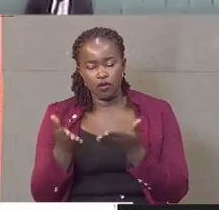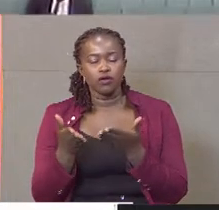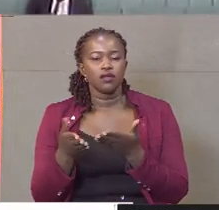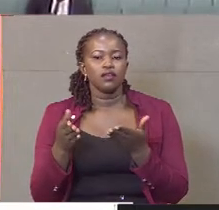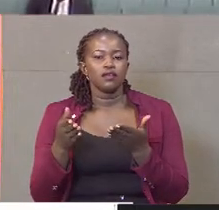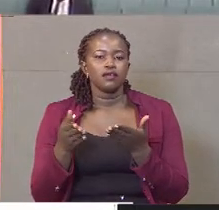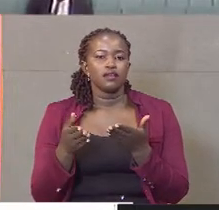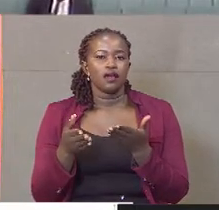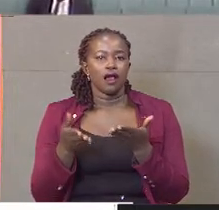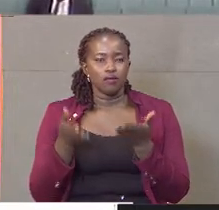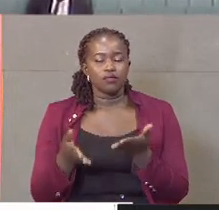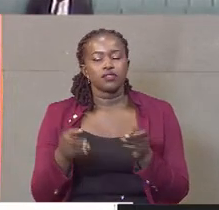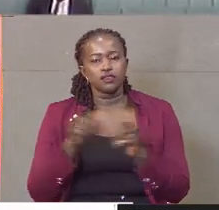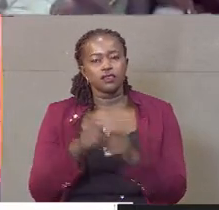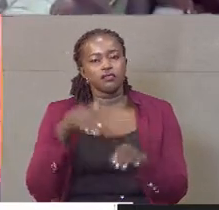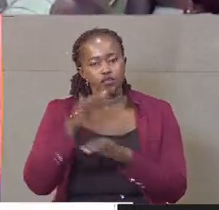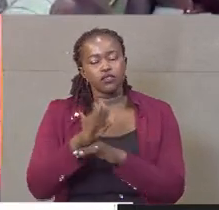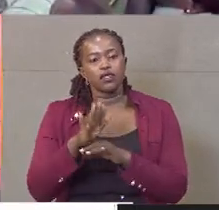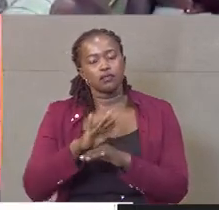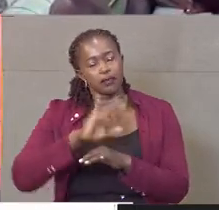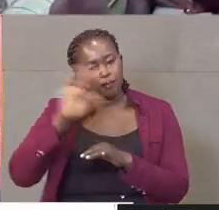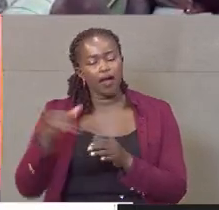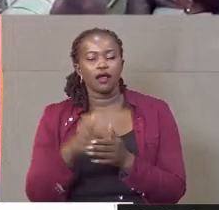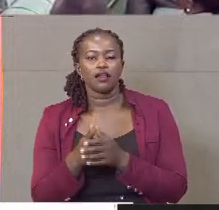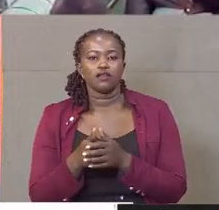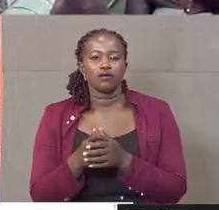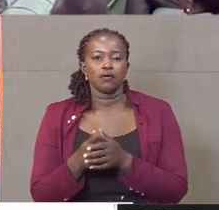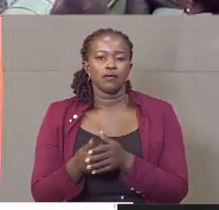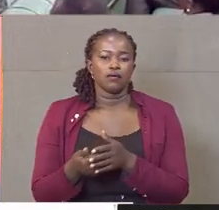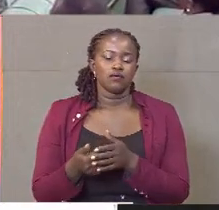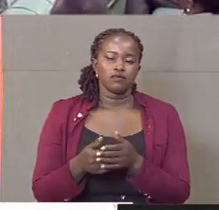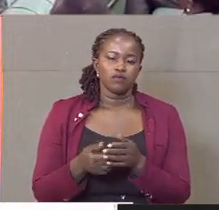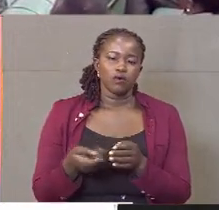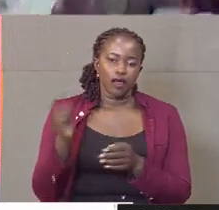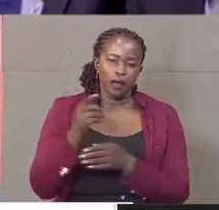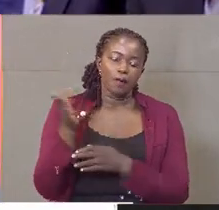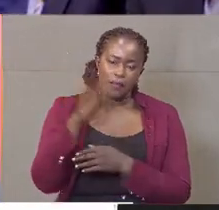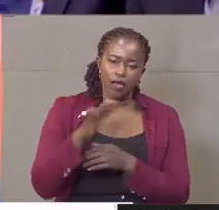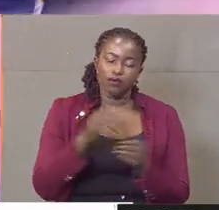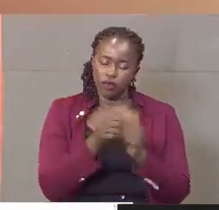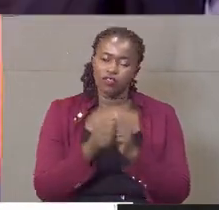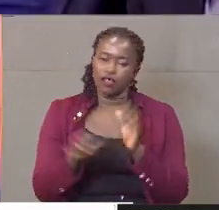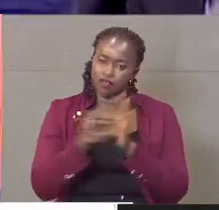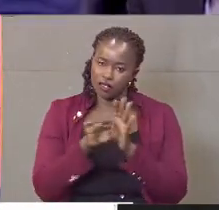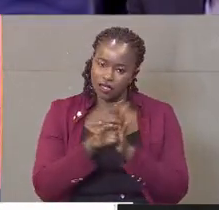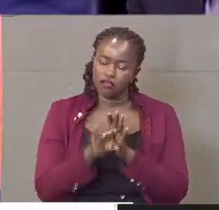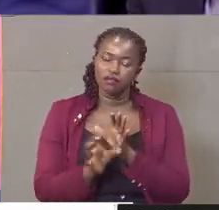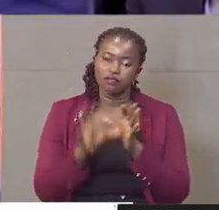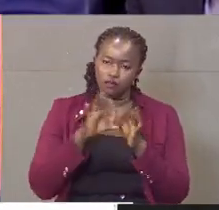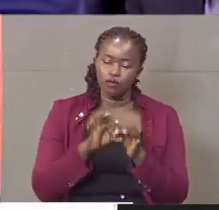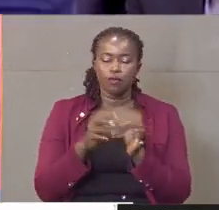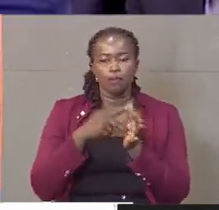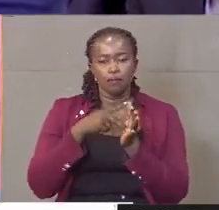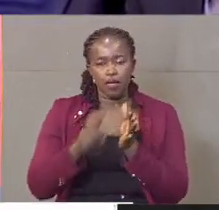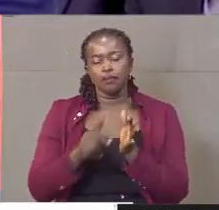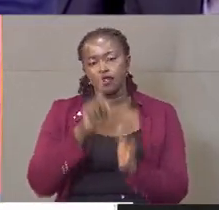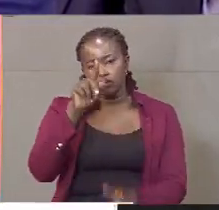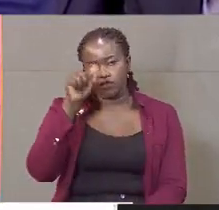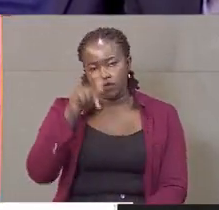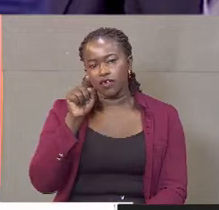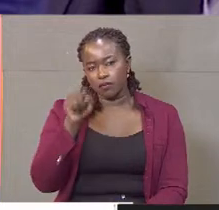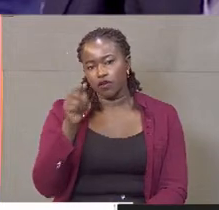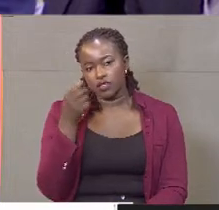back to come back here with evidence relating to the payment of